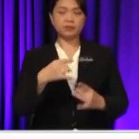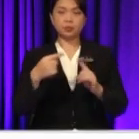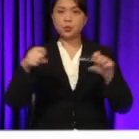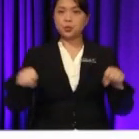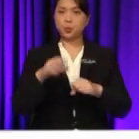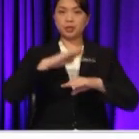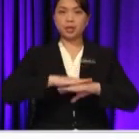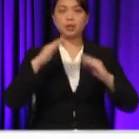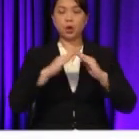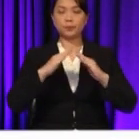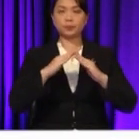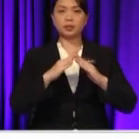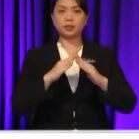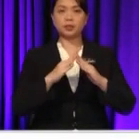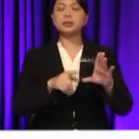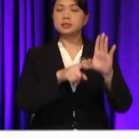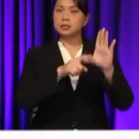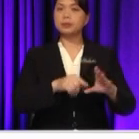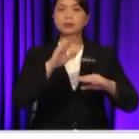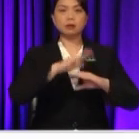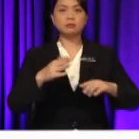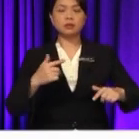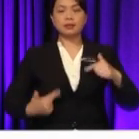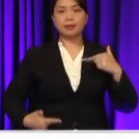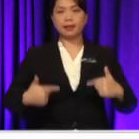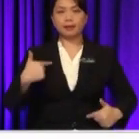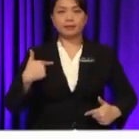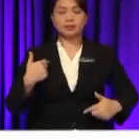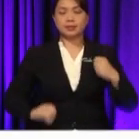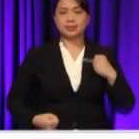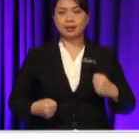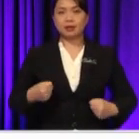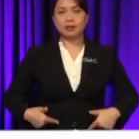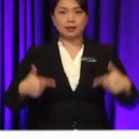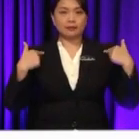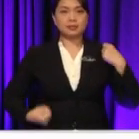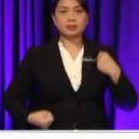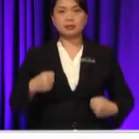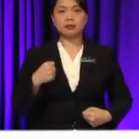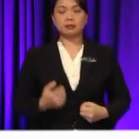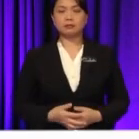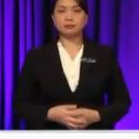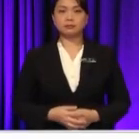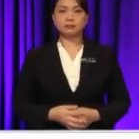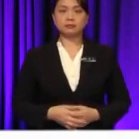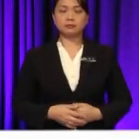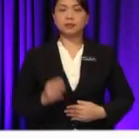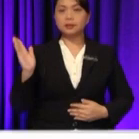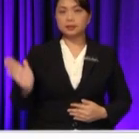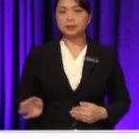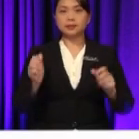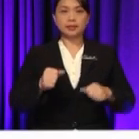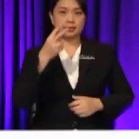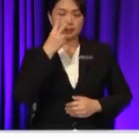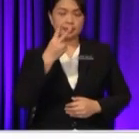of lifestyle people are living in too. Personally, I prefer to eat at home rather than eating outside at a restaurant. So here we can see from